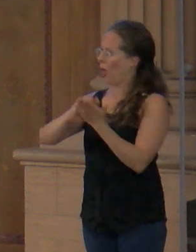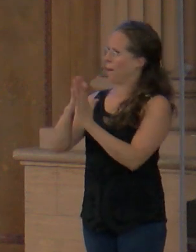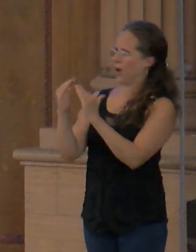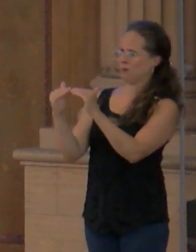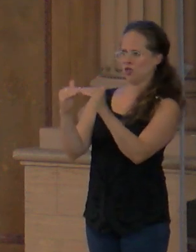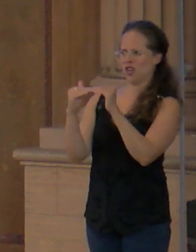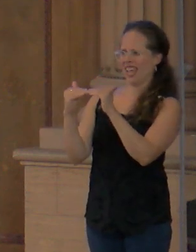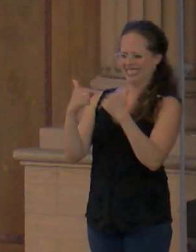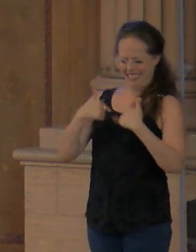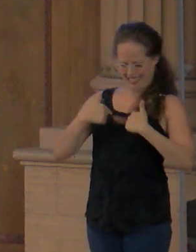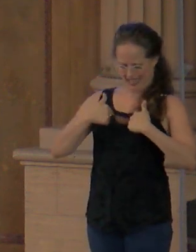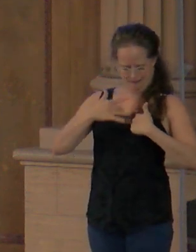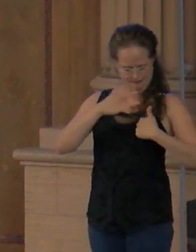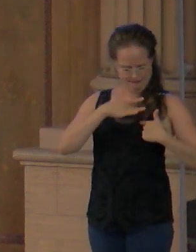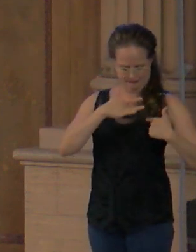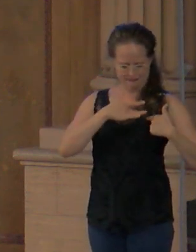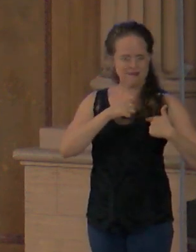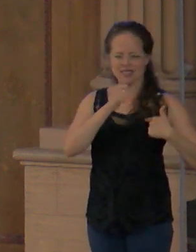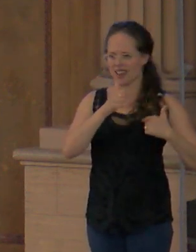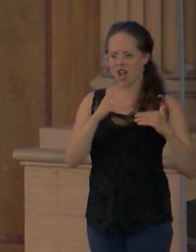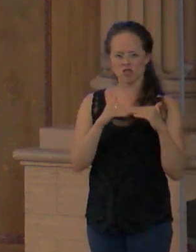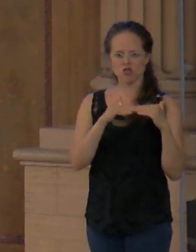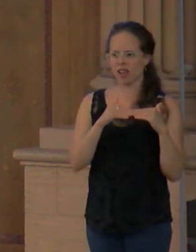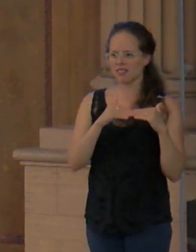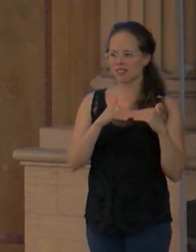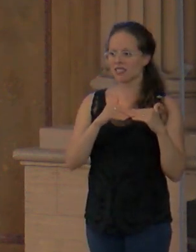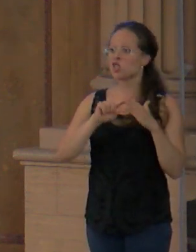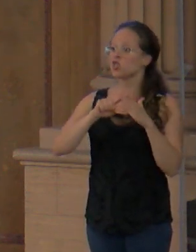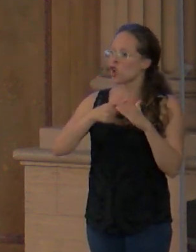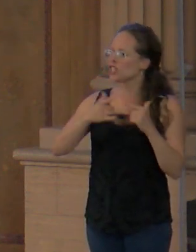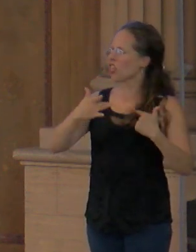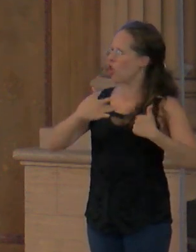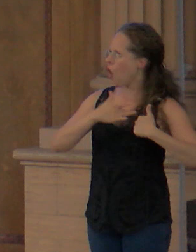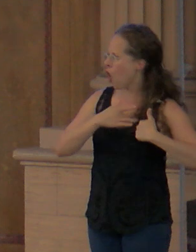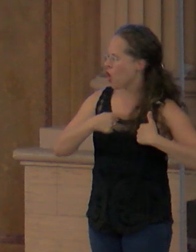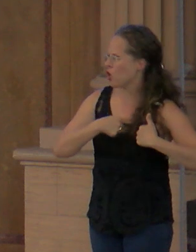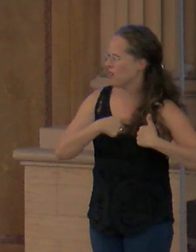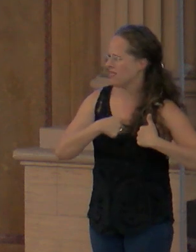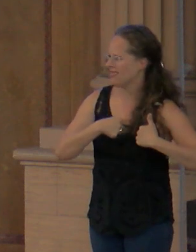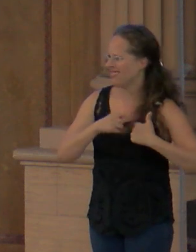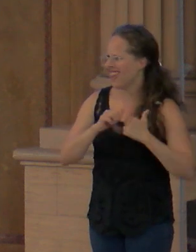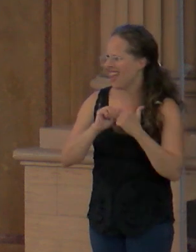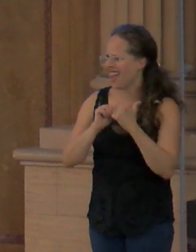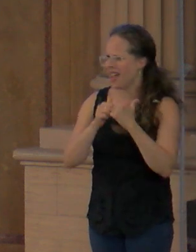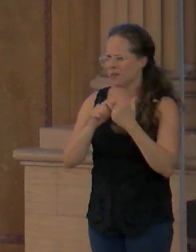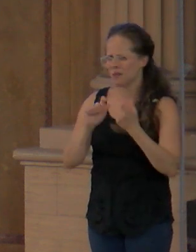person. I have to be changed from the heart. So how do I do that? How do we change from the heart?